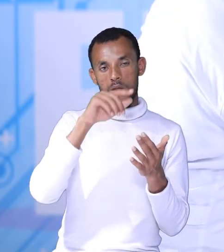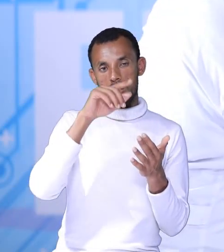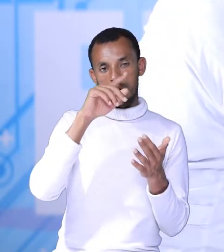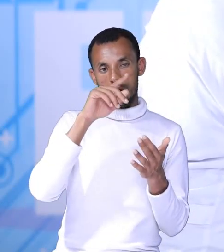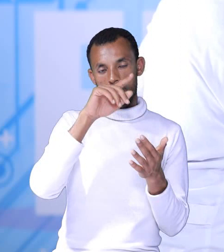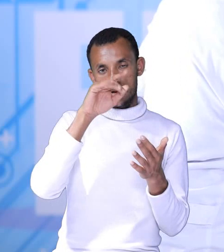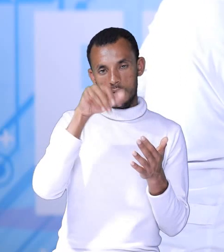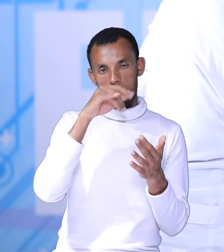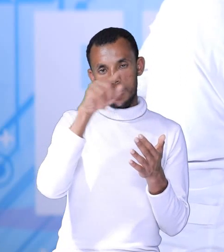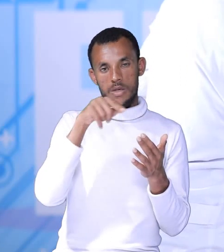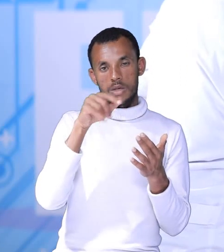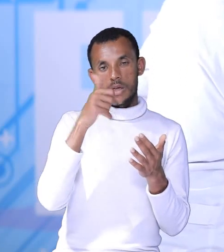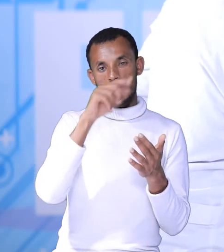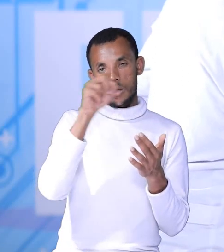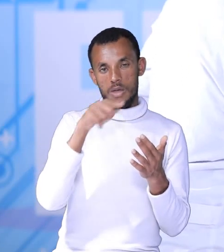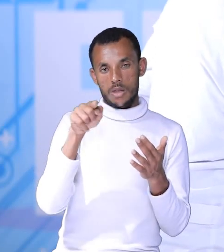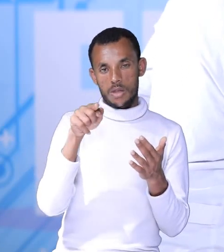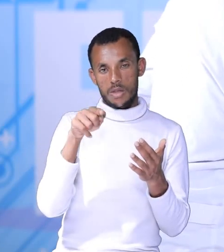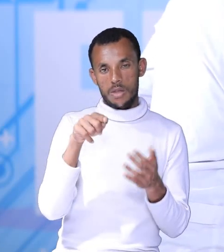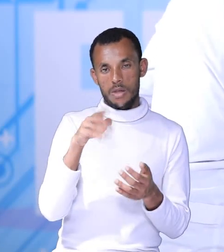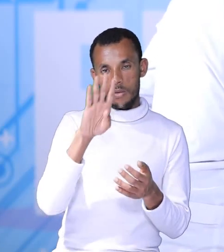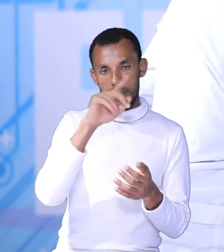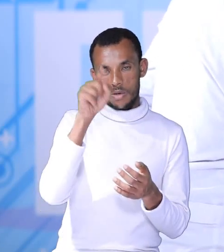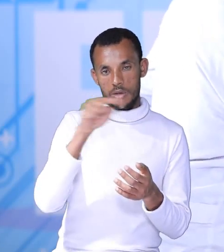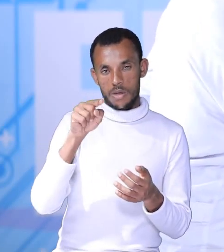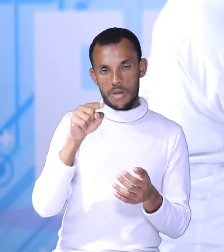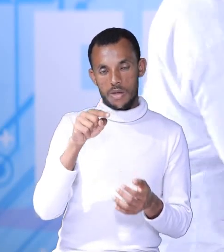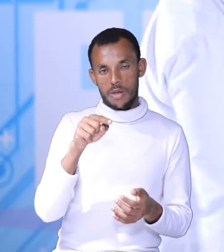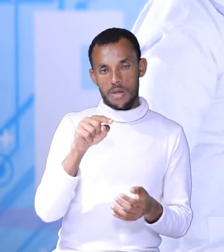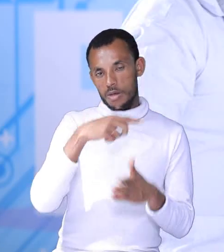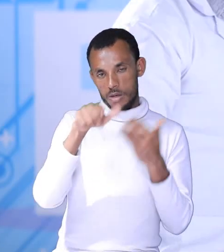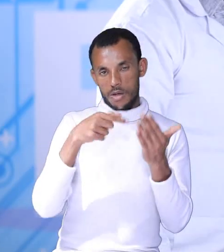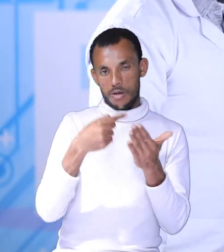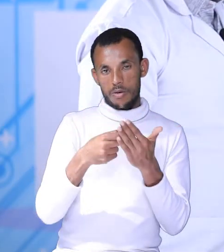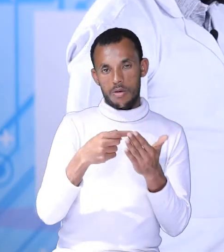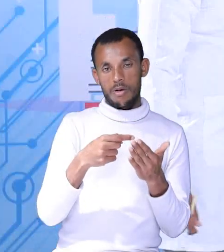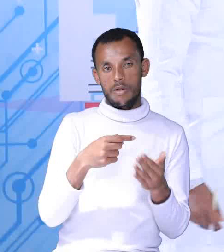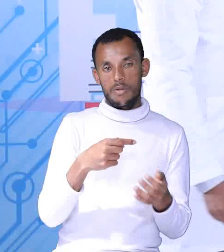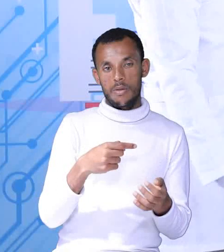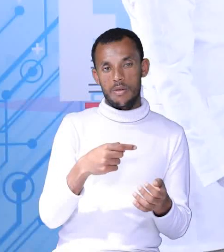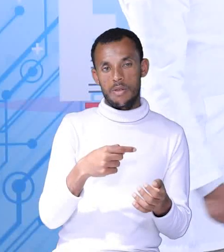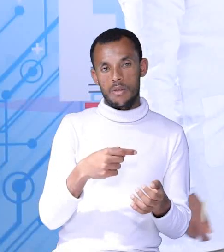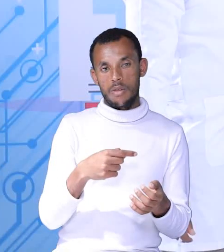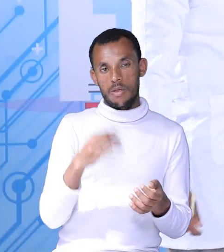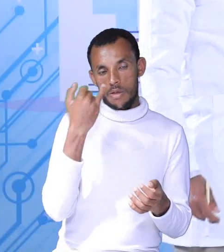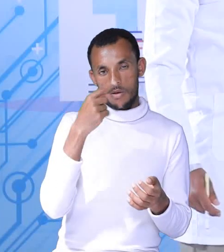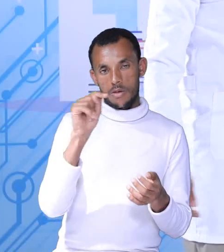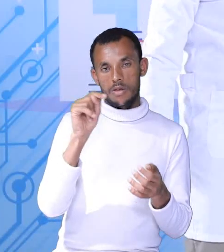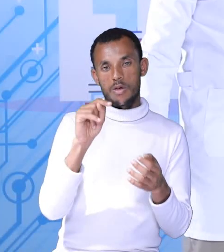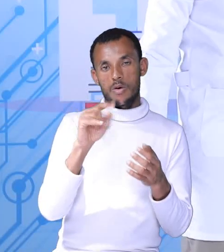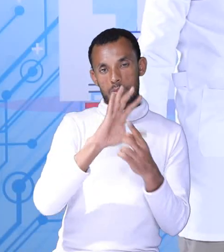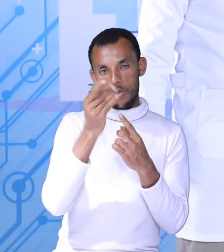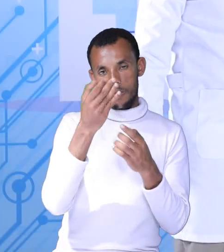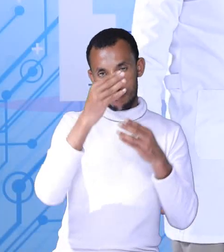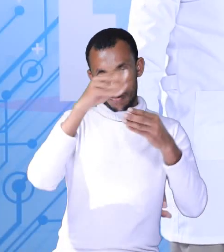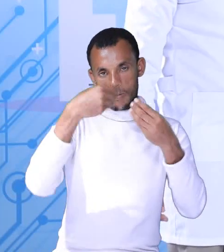this one, az bz. Therefore, if the component of a